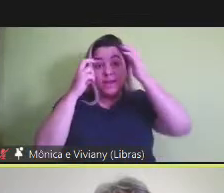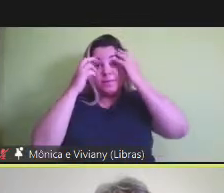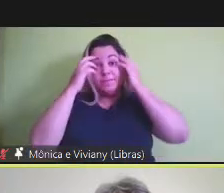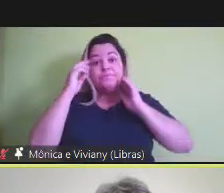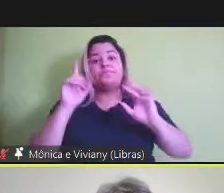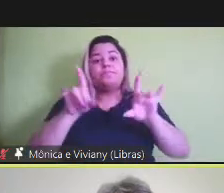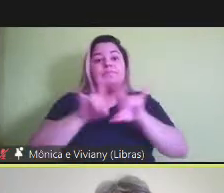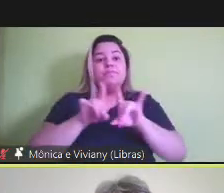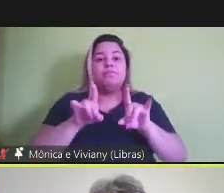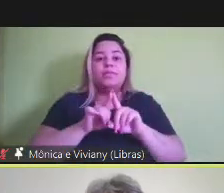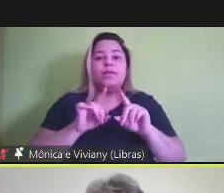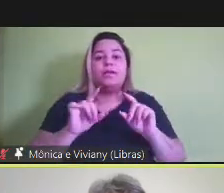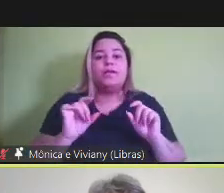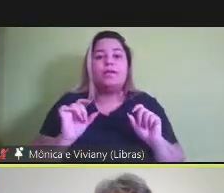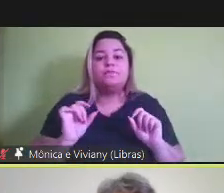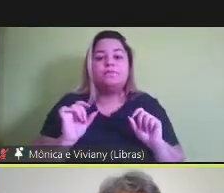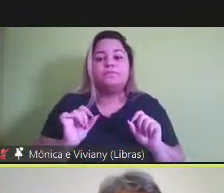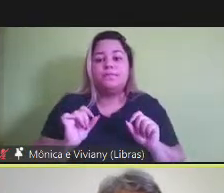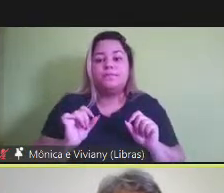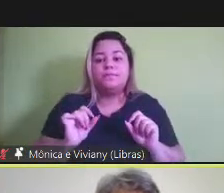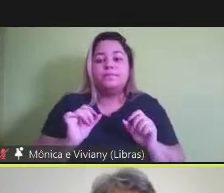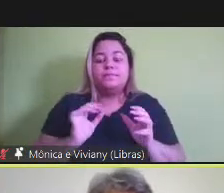idea.